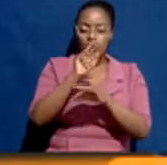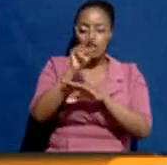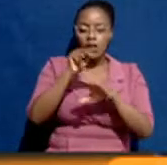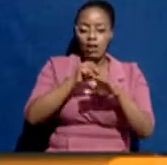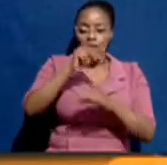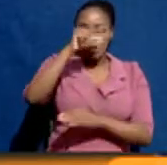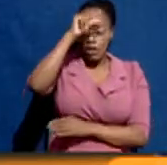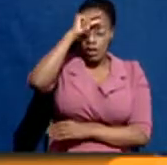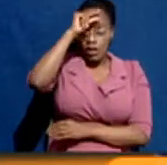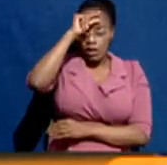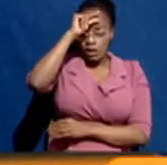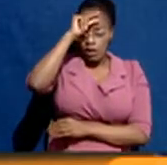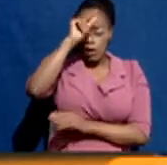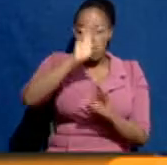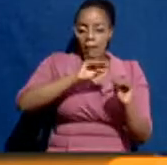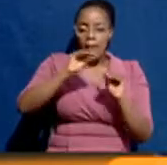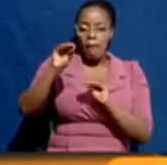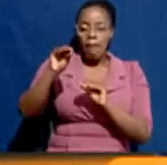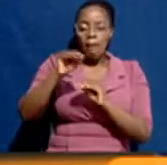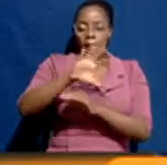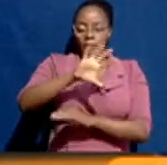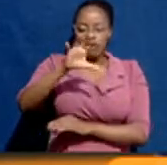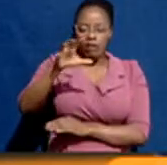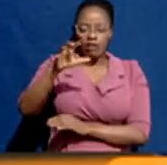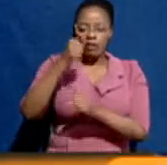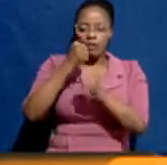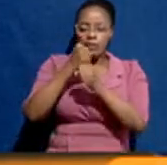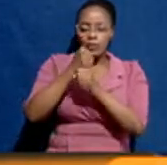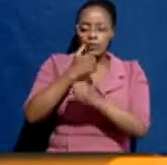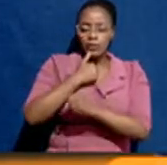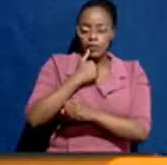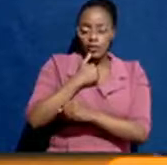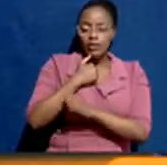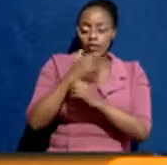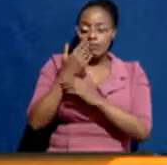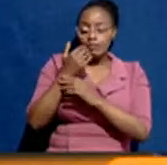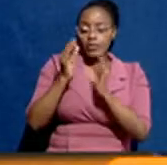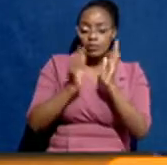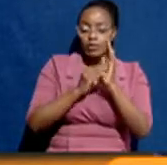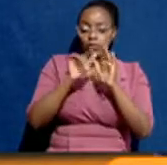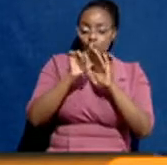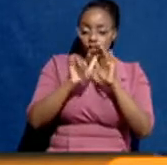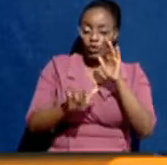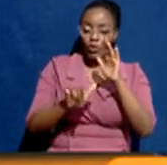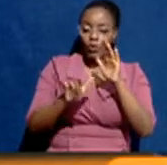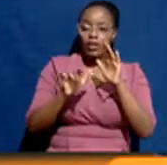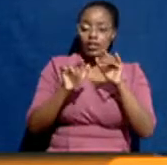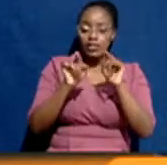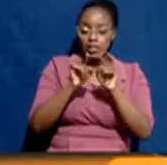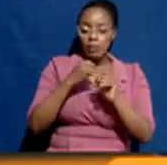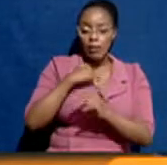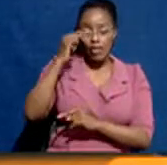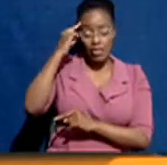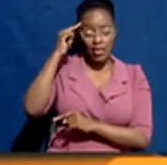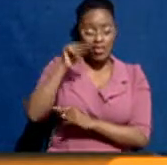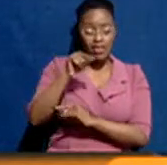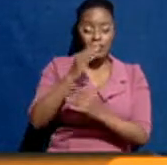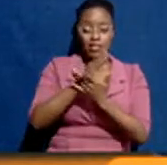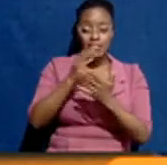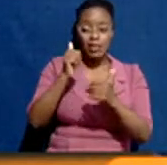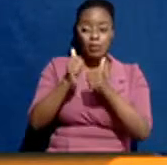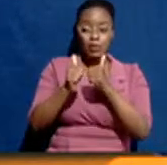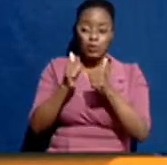government to the counties. It is taking too long, and I think that is something